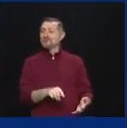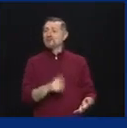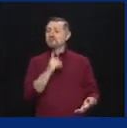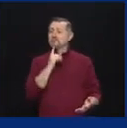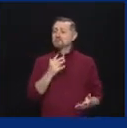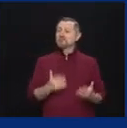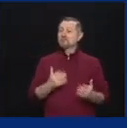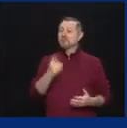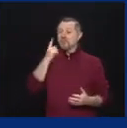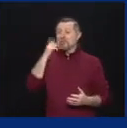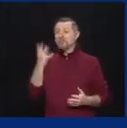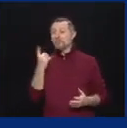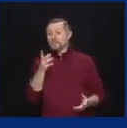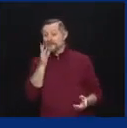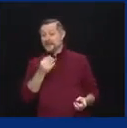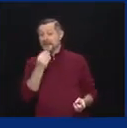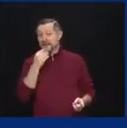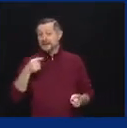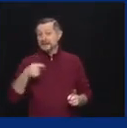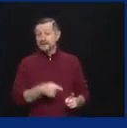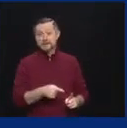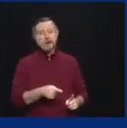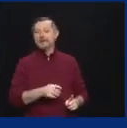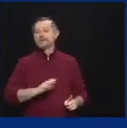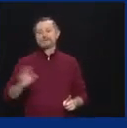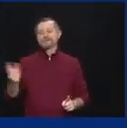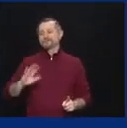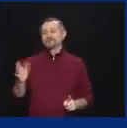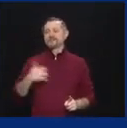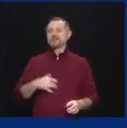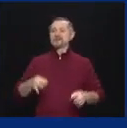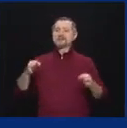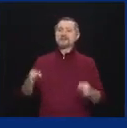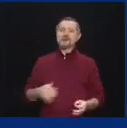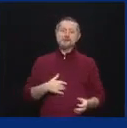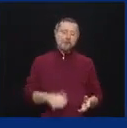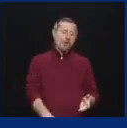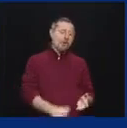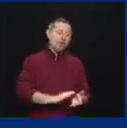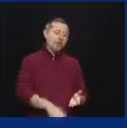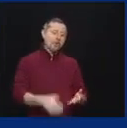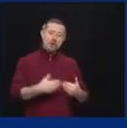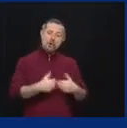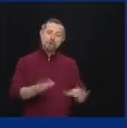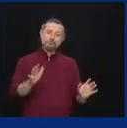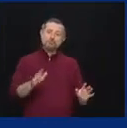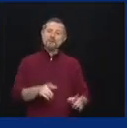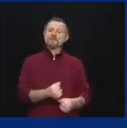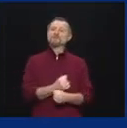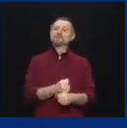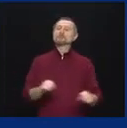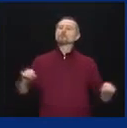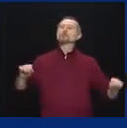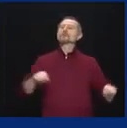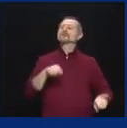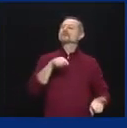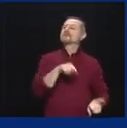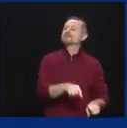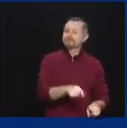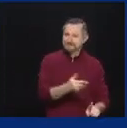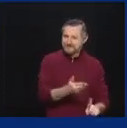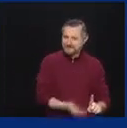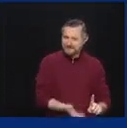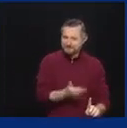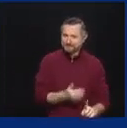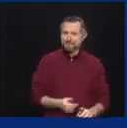of somebody's Thanksgiving dinner, we say no. We are going to rescue Sullivan, and by